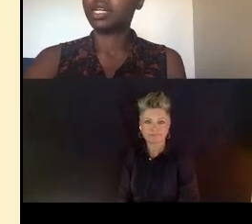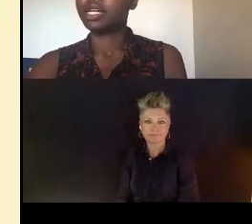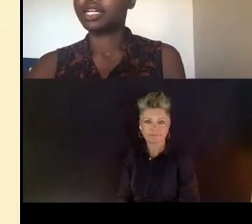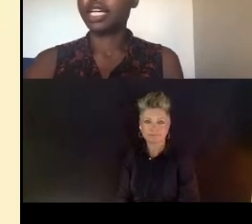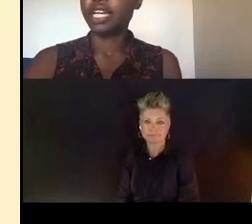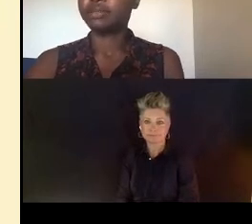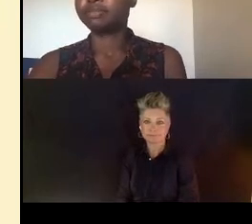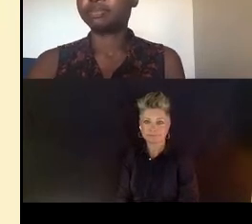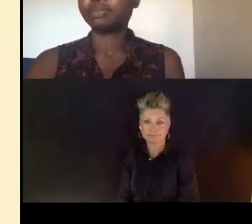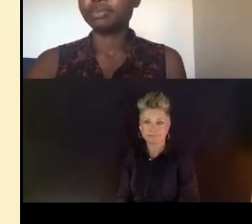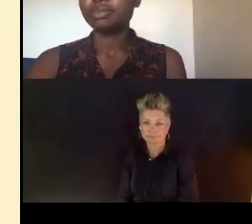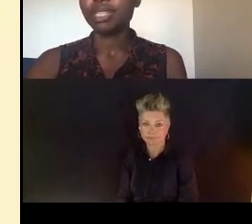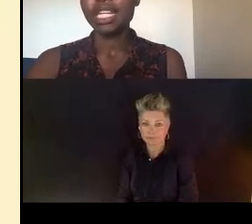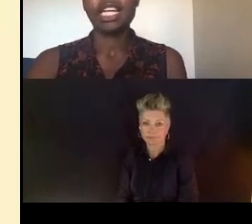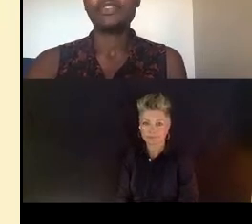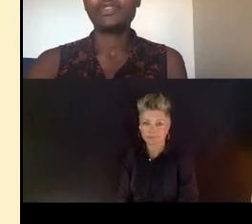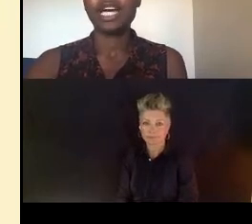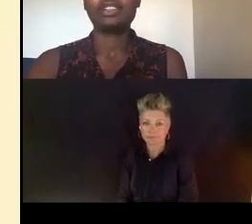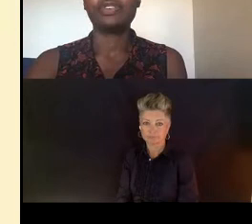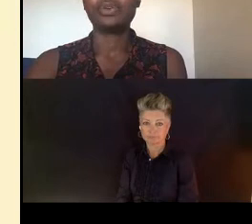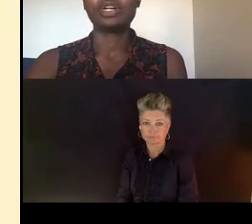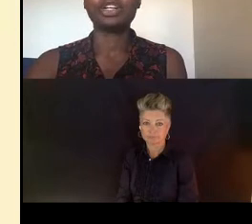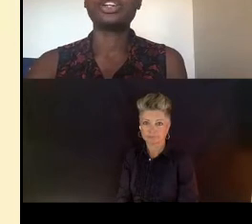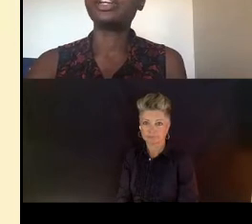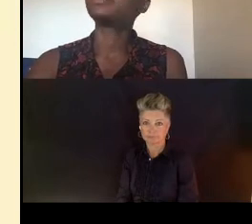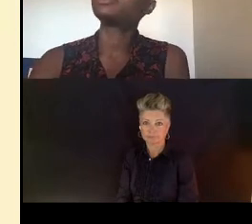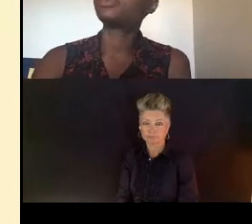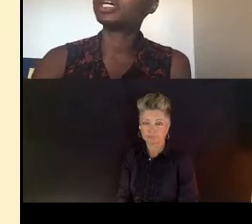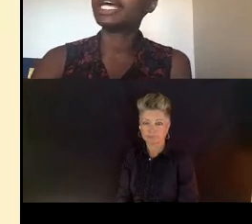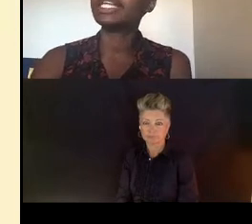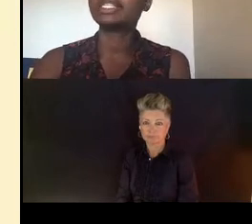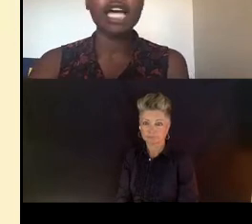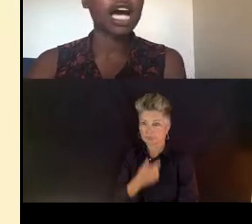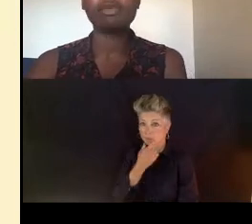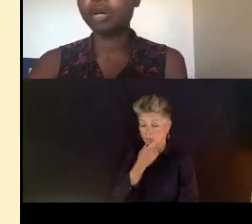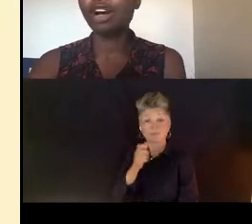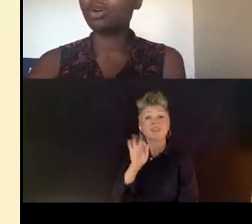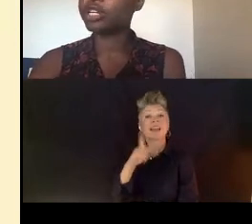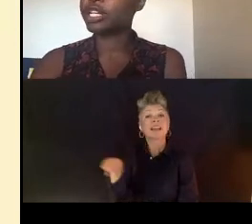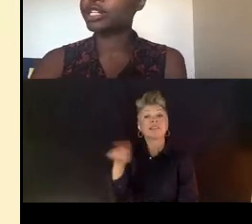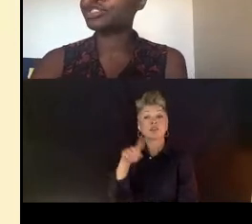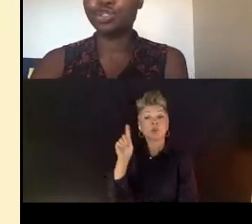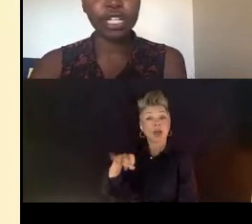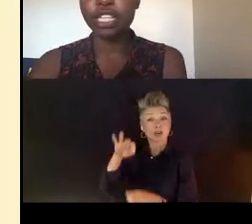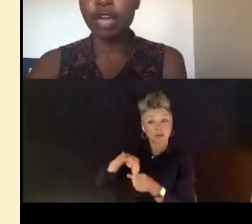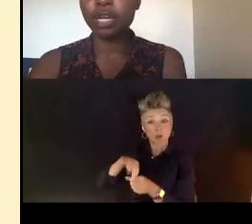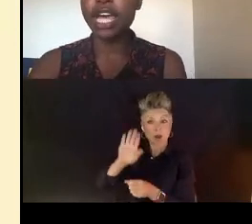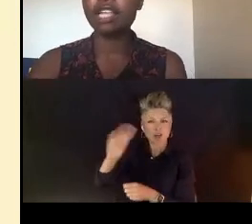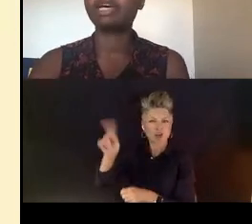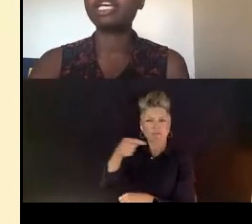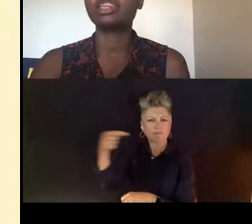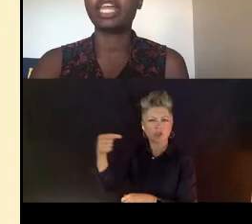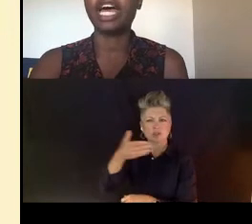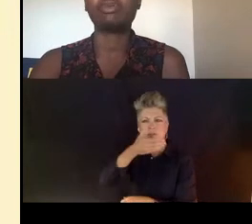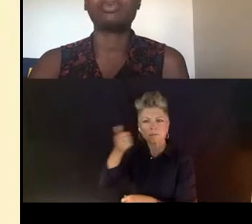there we go. If you had to vote on your #1 top priority streetscaping